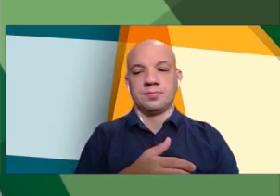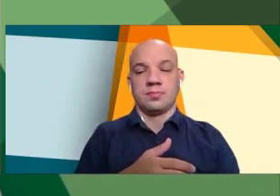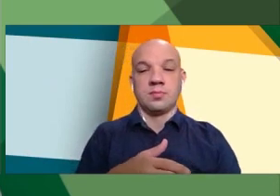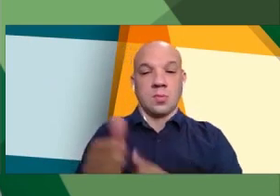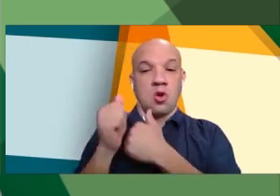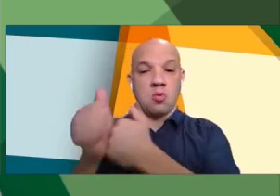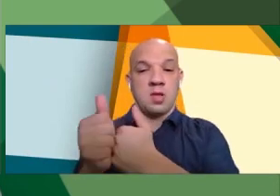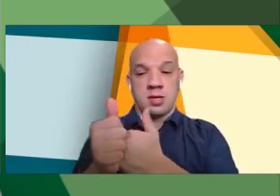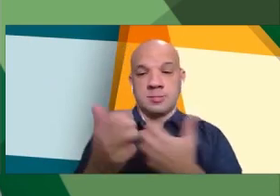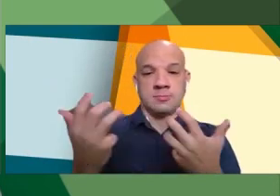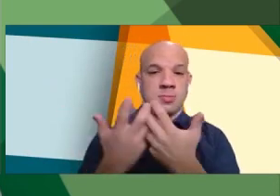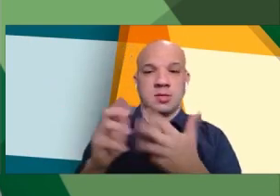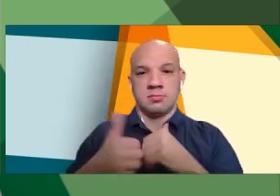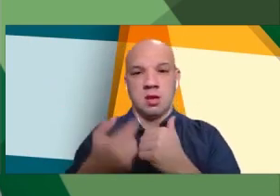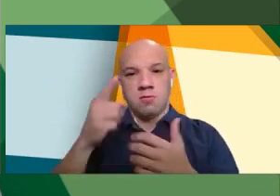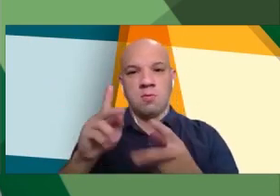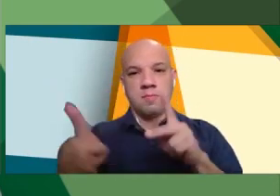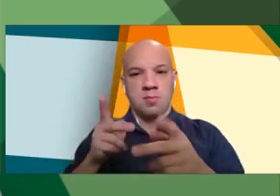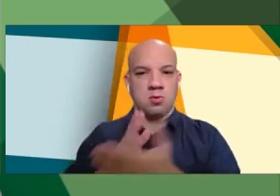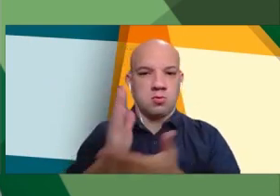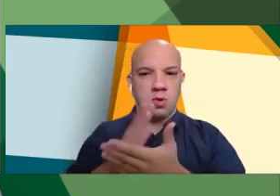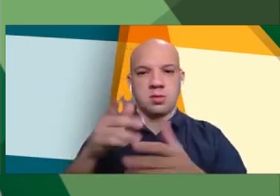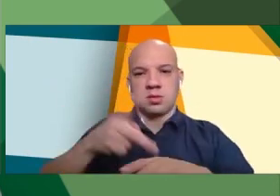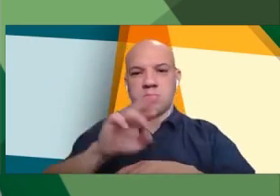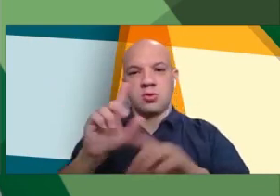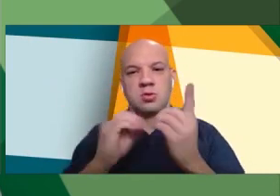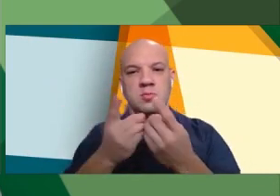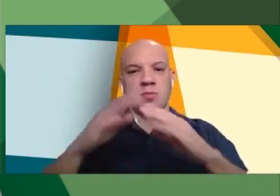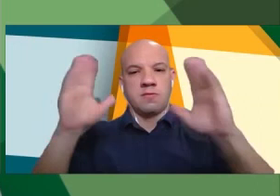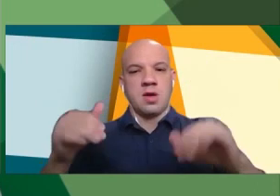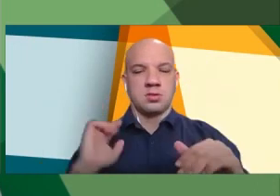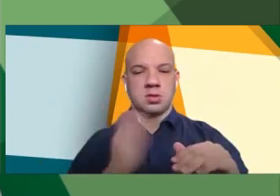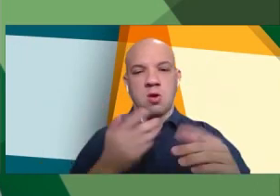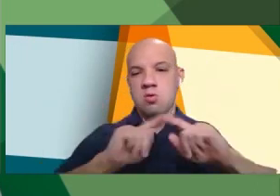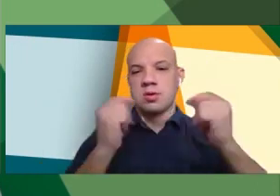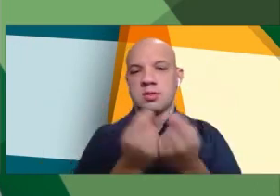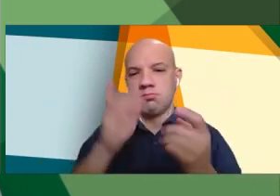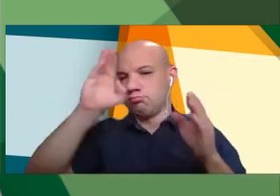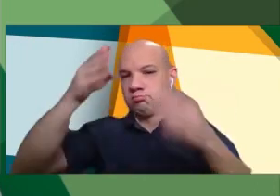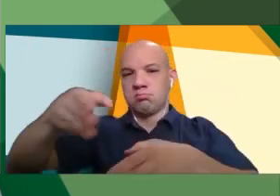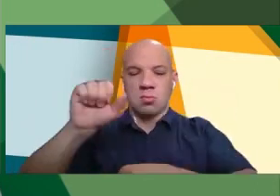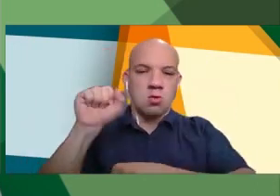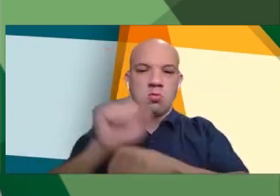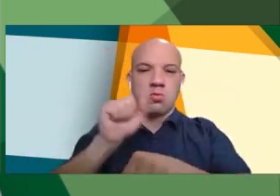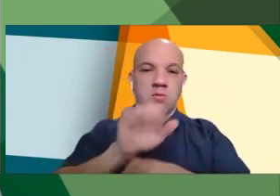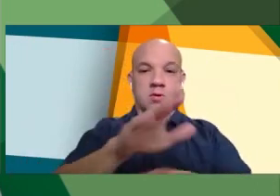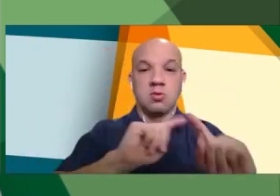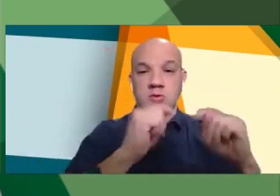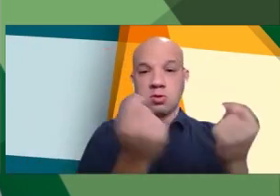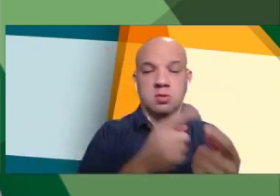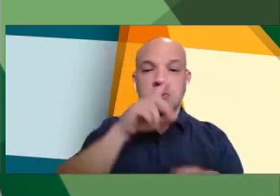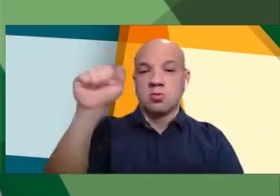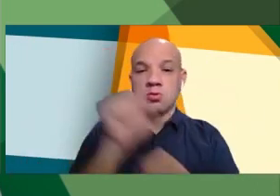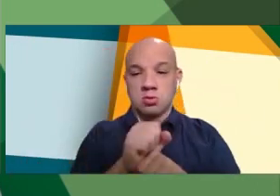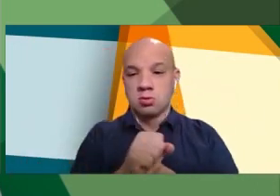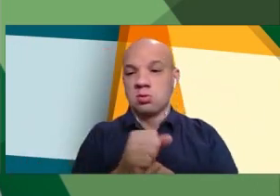civil rights, Puerto Rico Department of Housing, our team is dedicated to work with your teams to ensure we